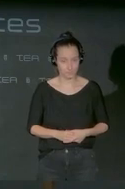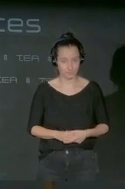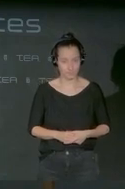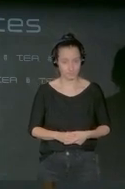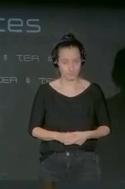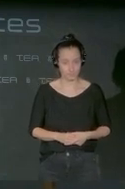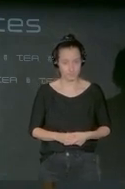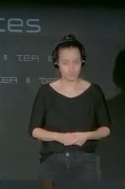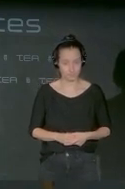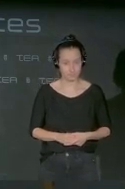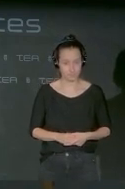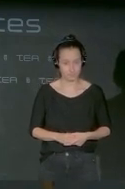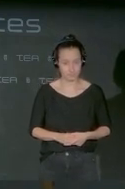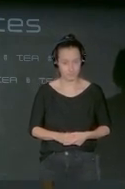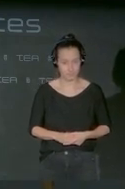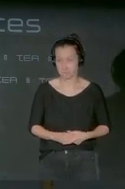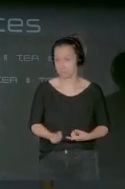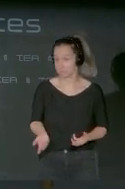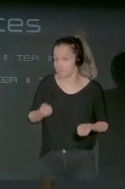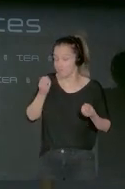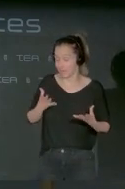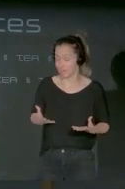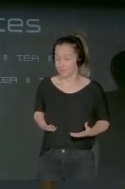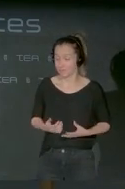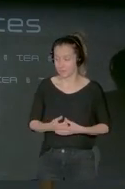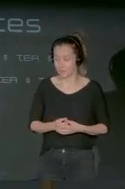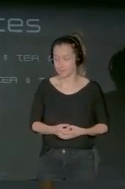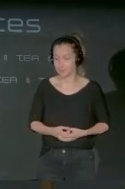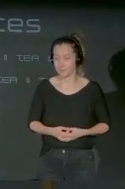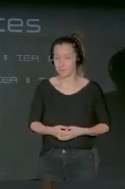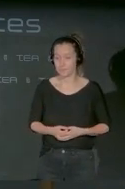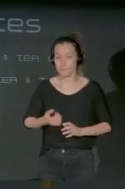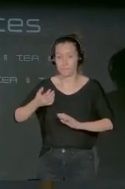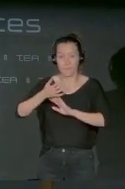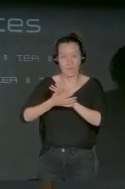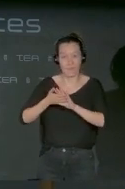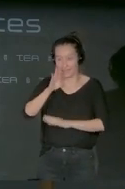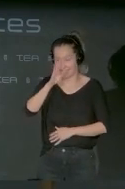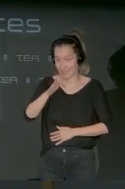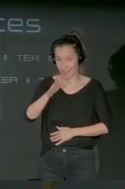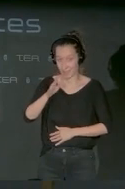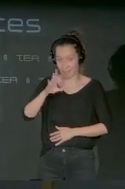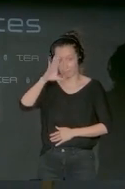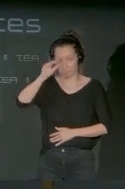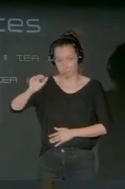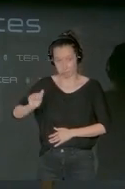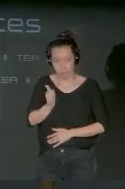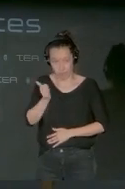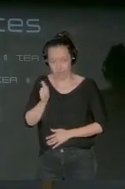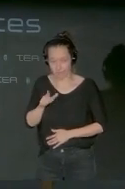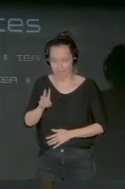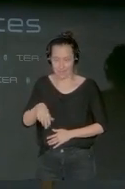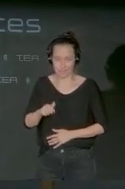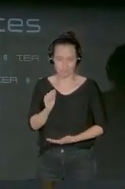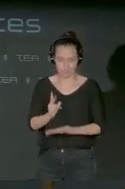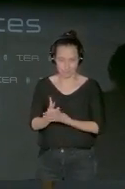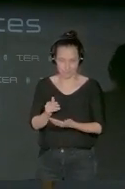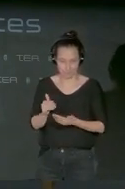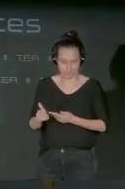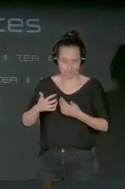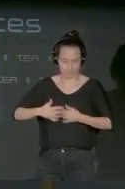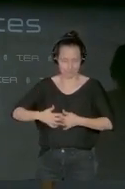To jump straight into AI, I think it, yes, it's a challenge and an opportunity for the industry. Es el desafío